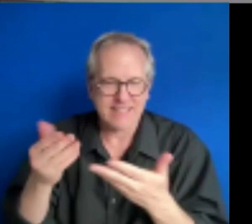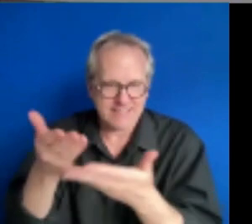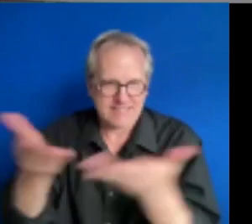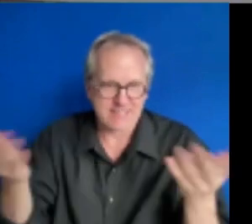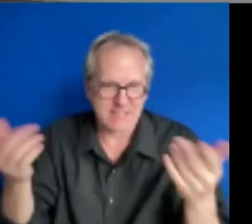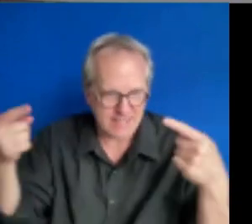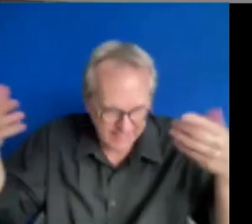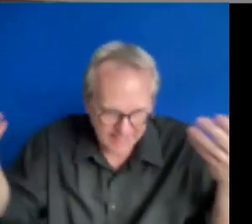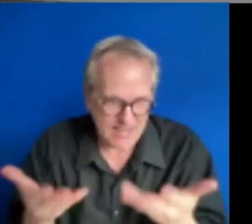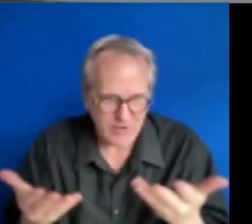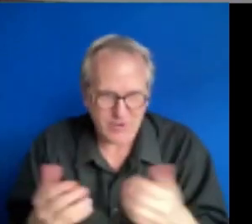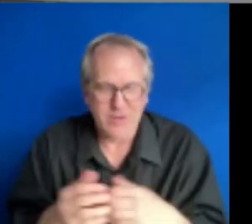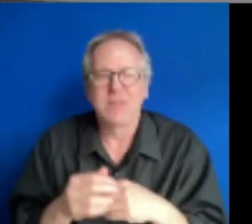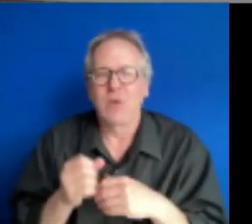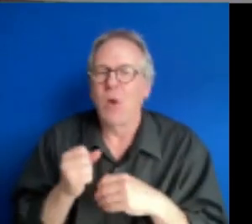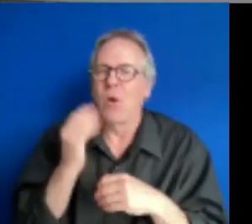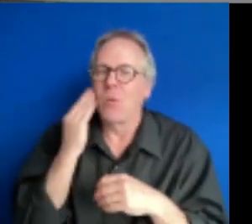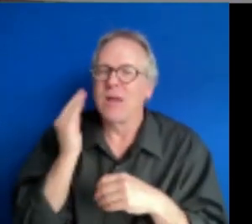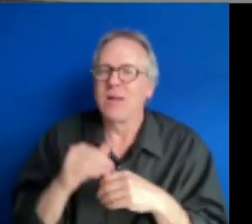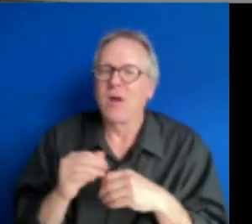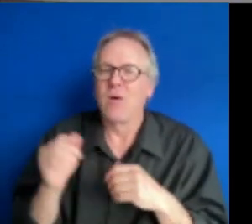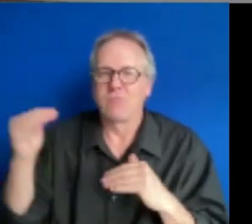we know that there are real